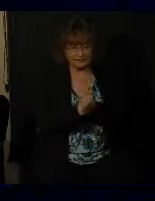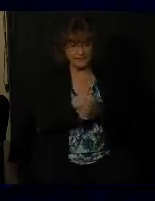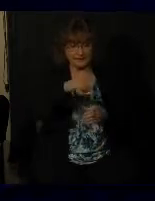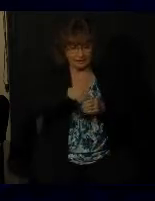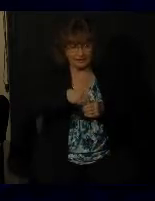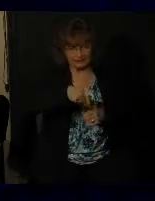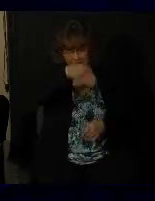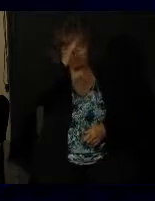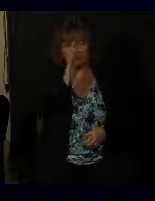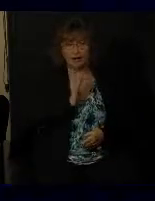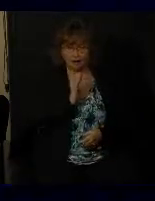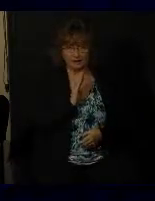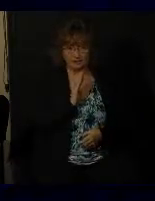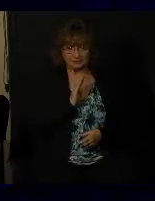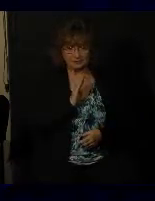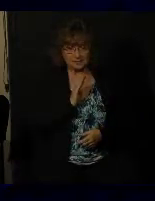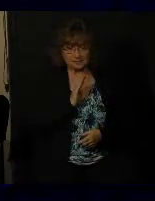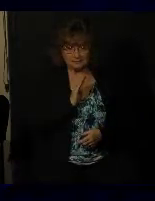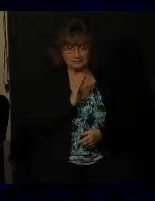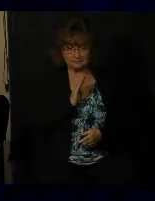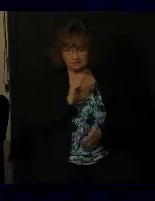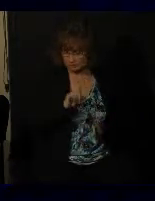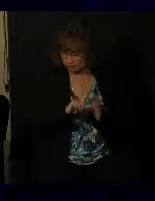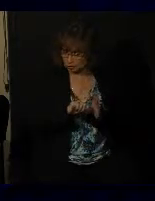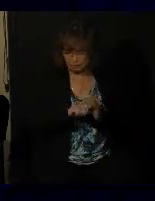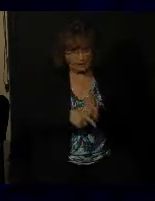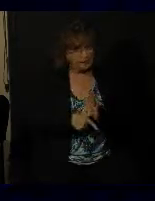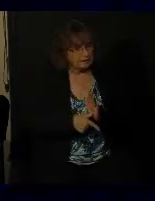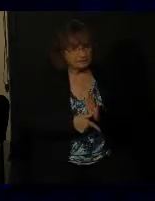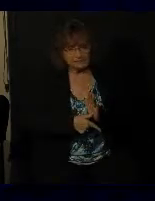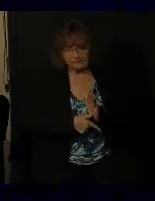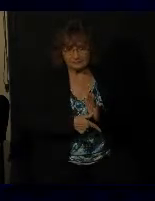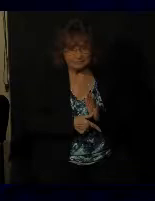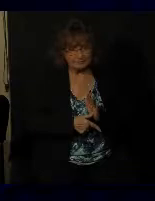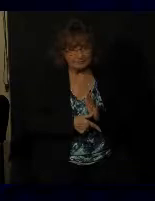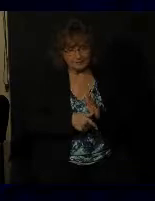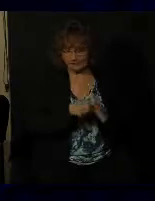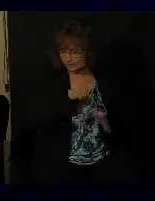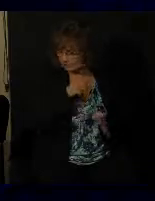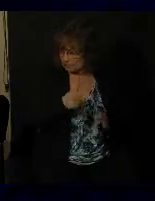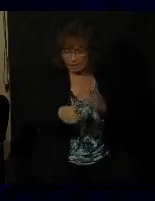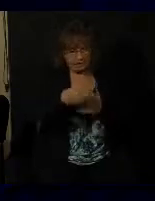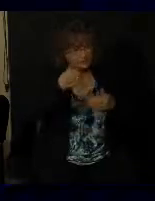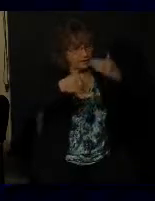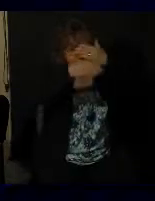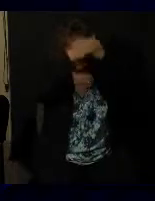it. He also has an entire series of children's books.